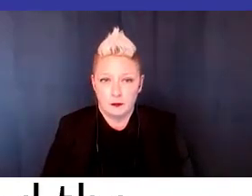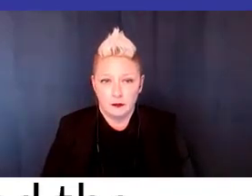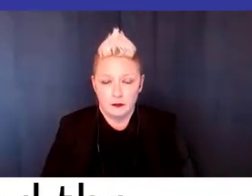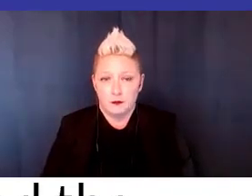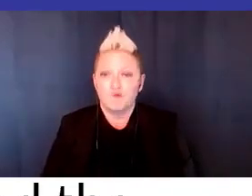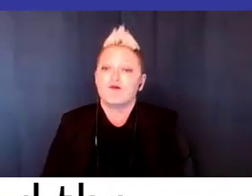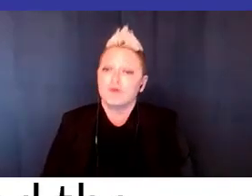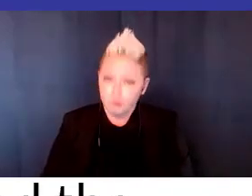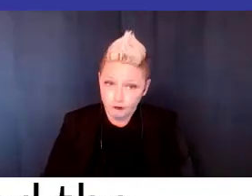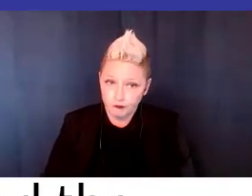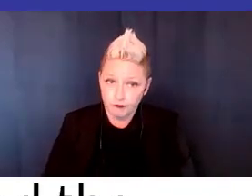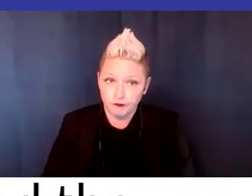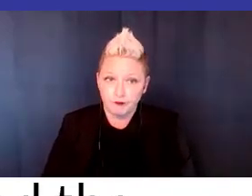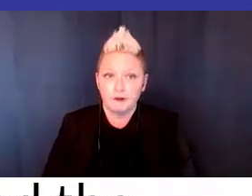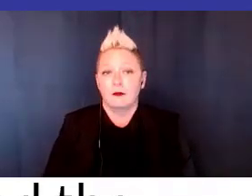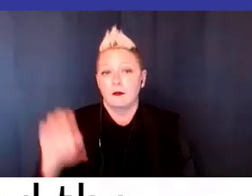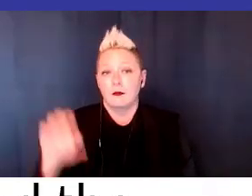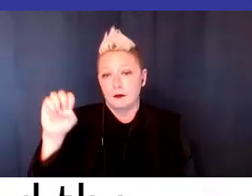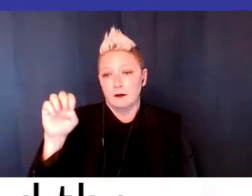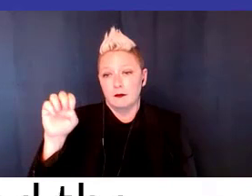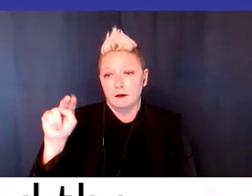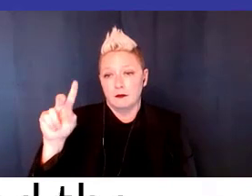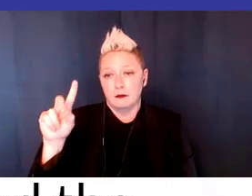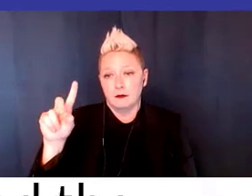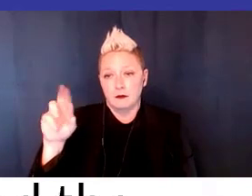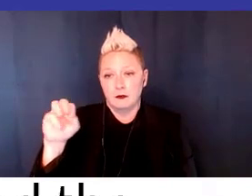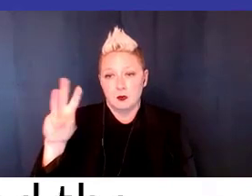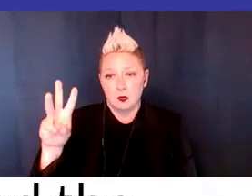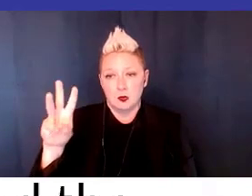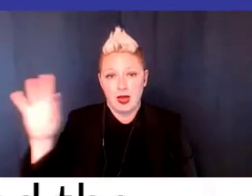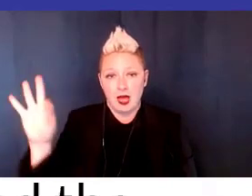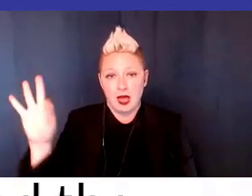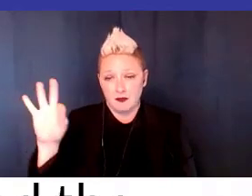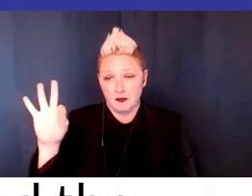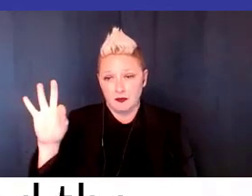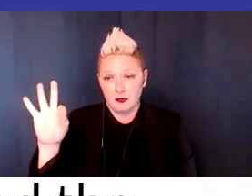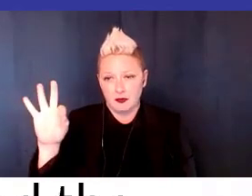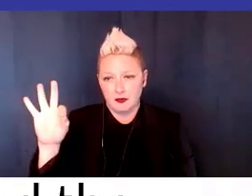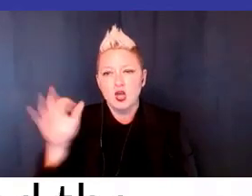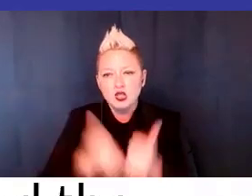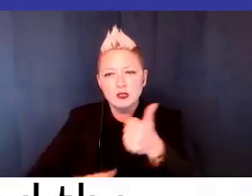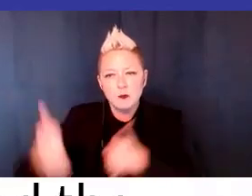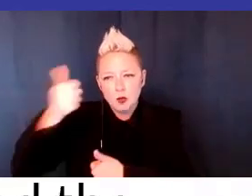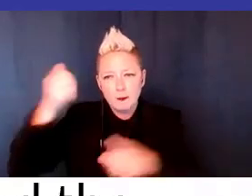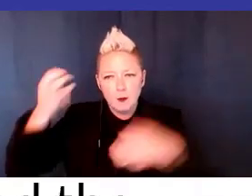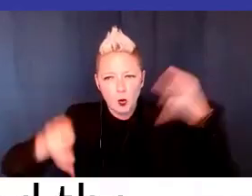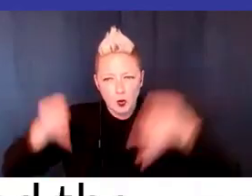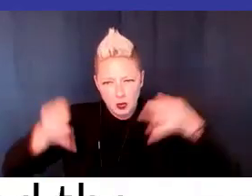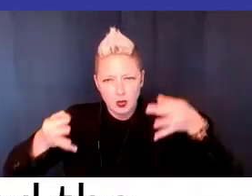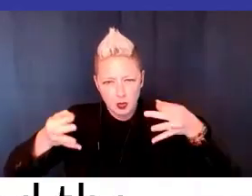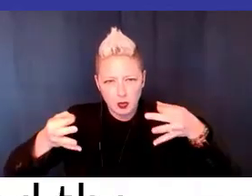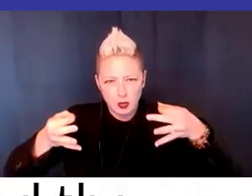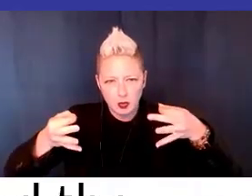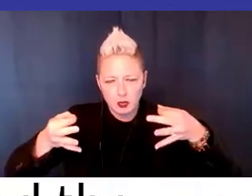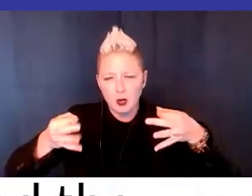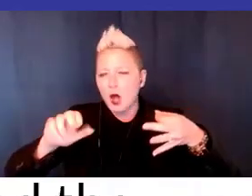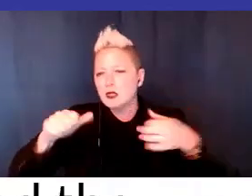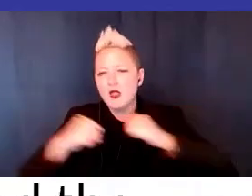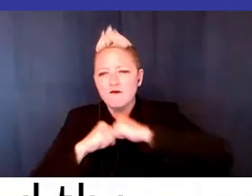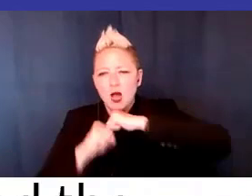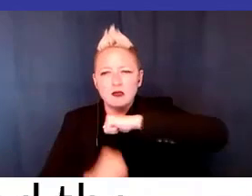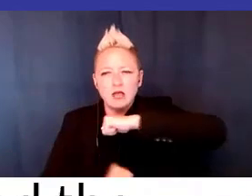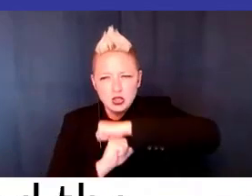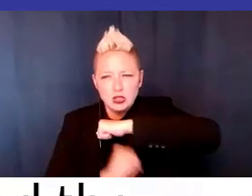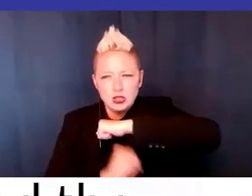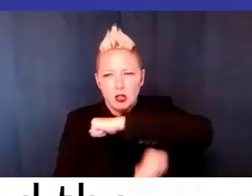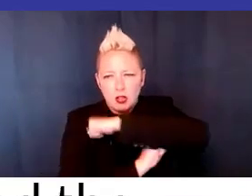So Endrew versus the Endrew F. Supreme Court case. This is another foundational piece of